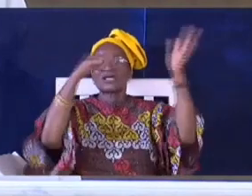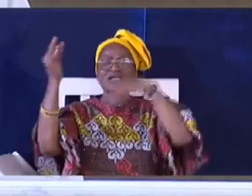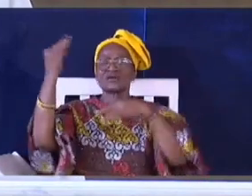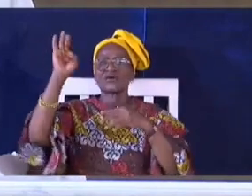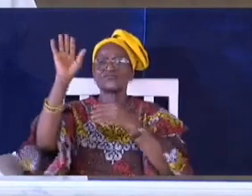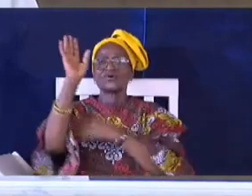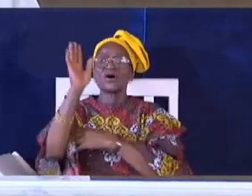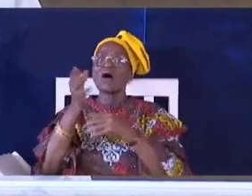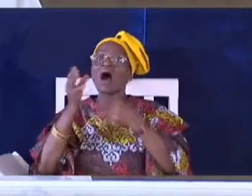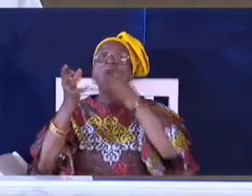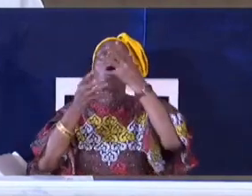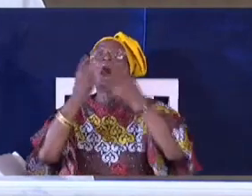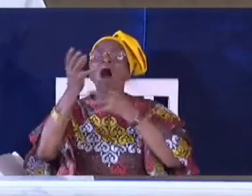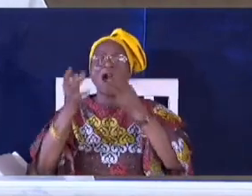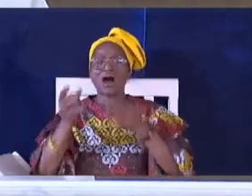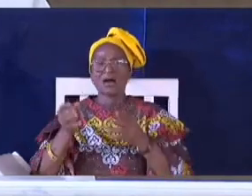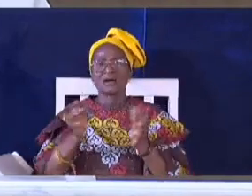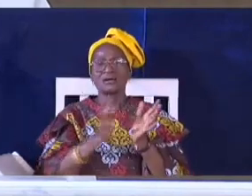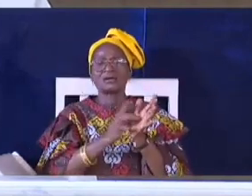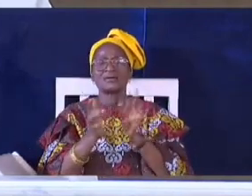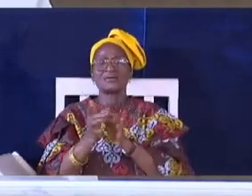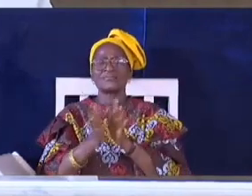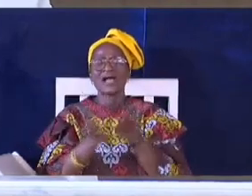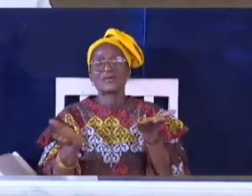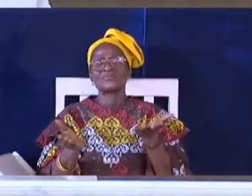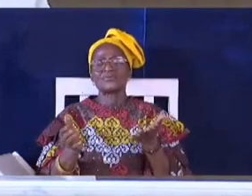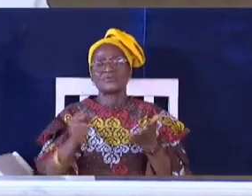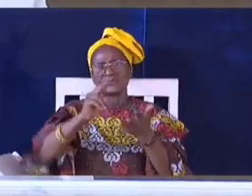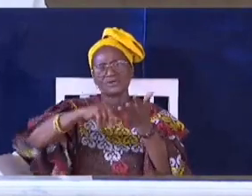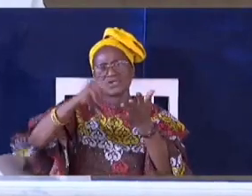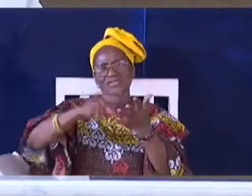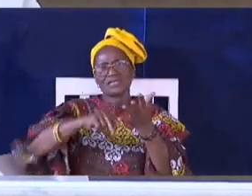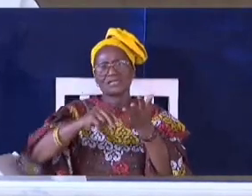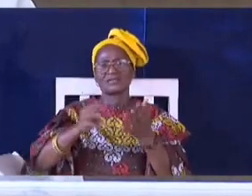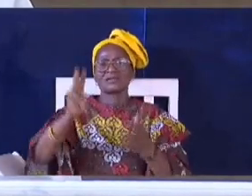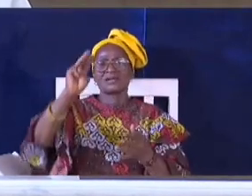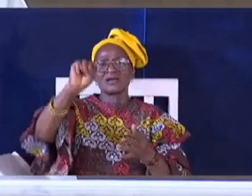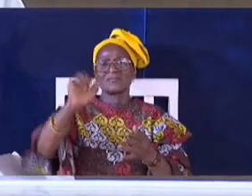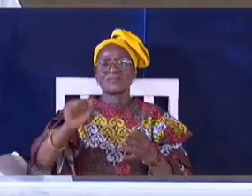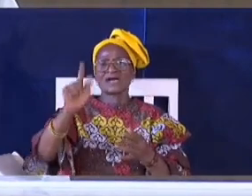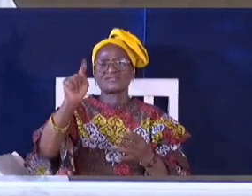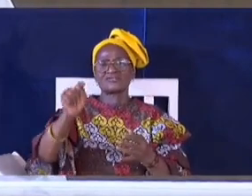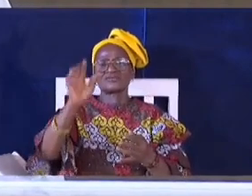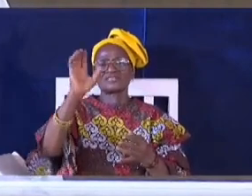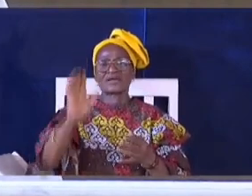We will take our text from Matthew chapter 21